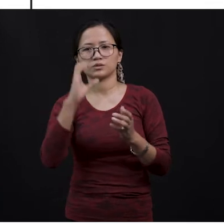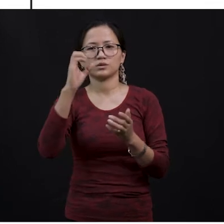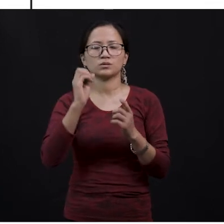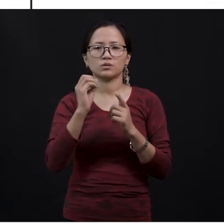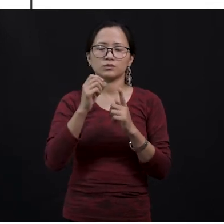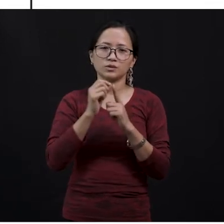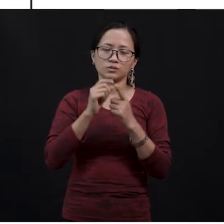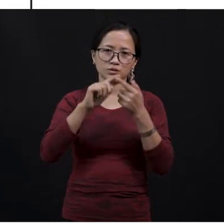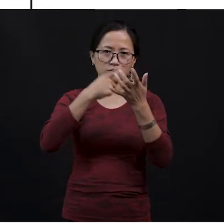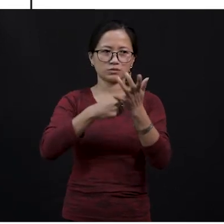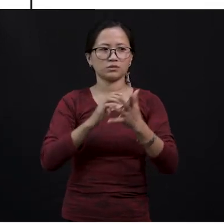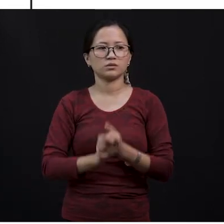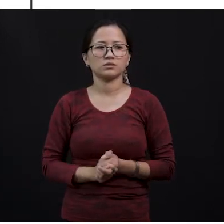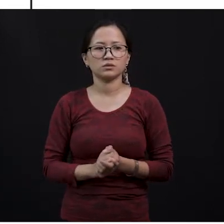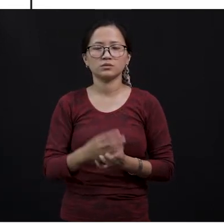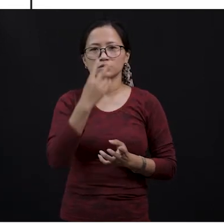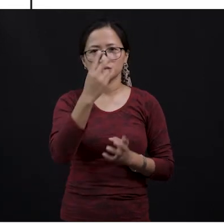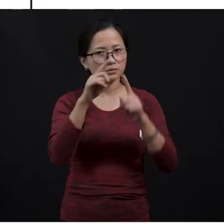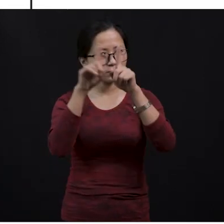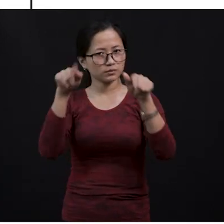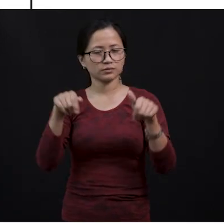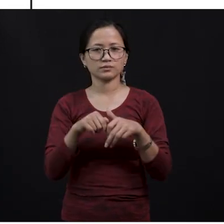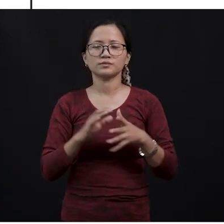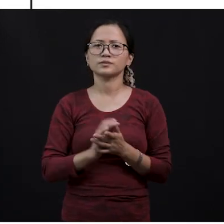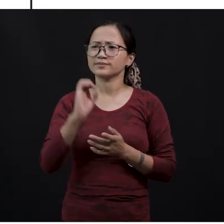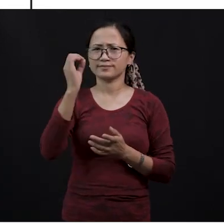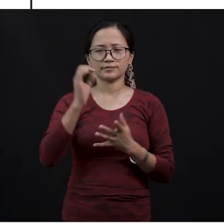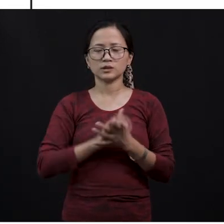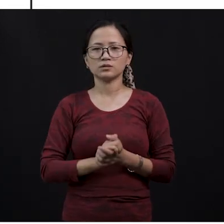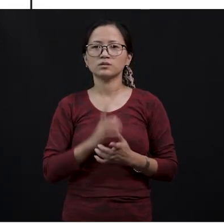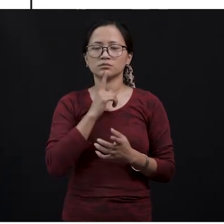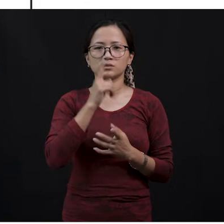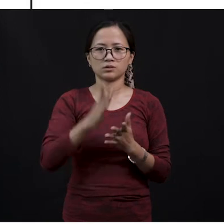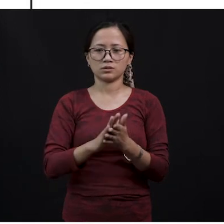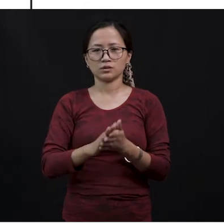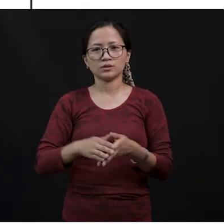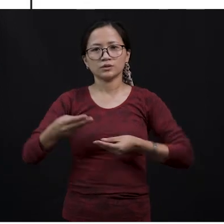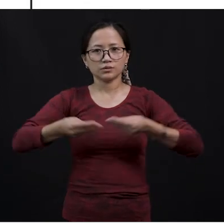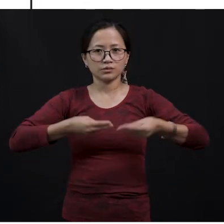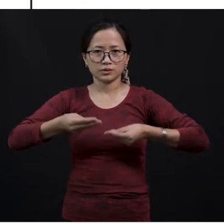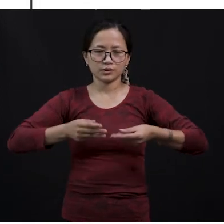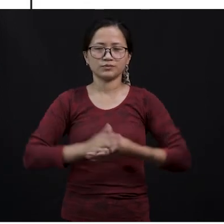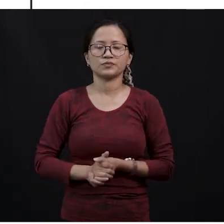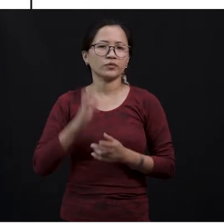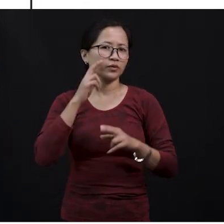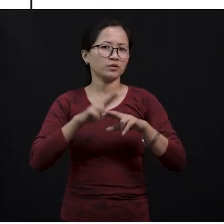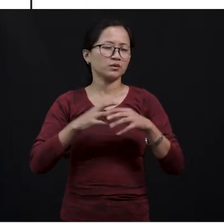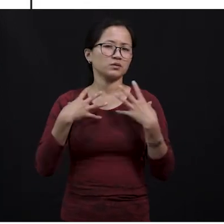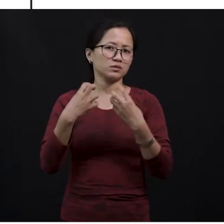So this copper and brass currency was introduced into the market. Now, if